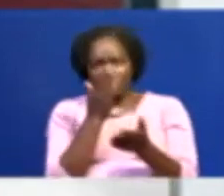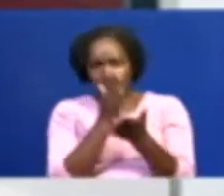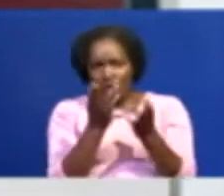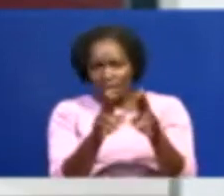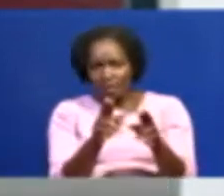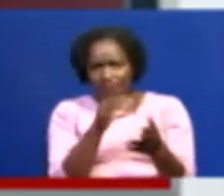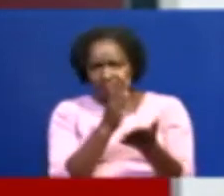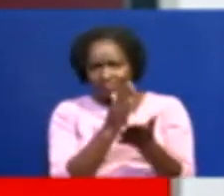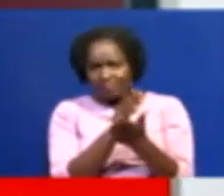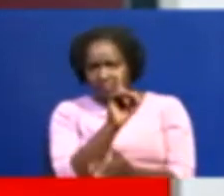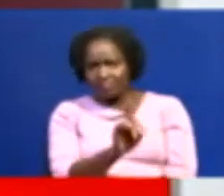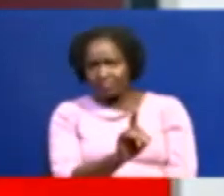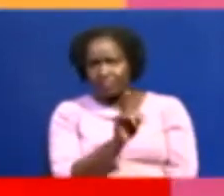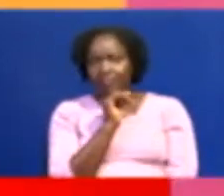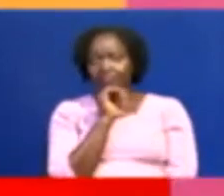so far?